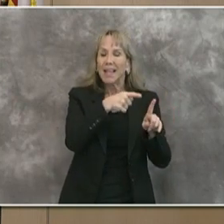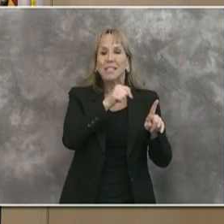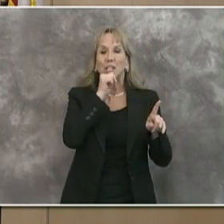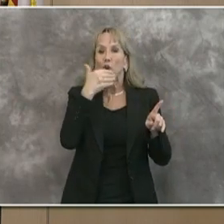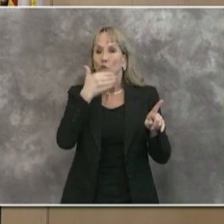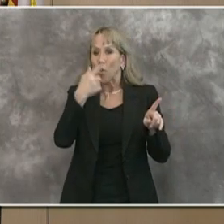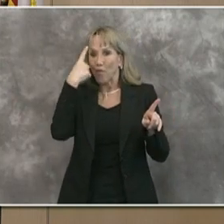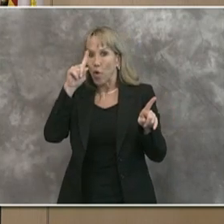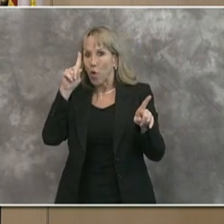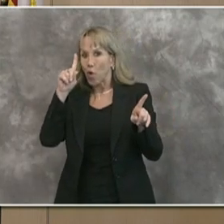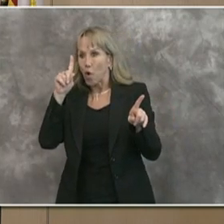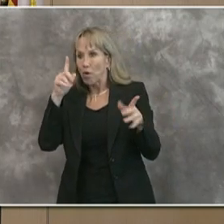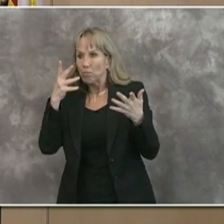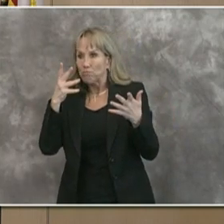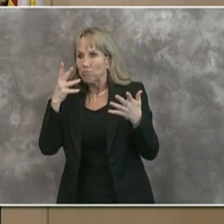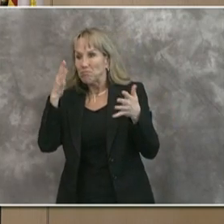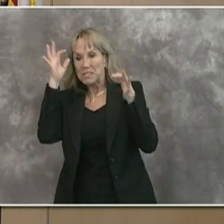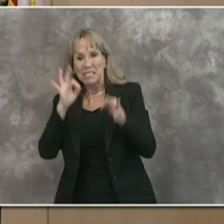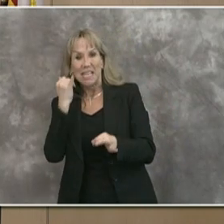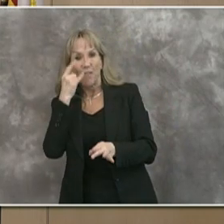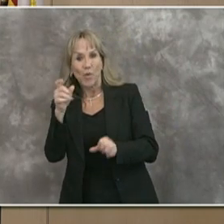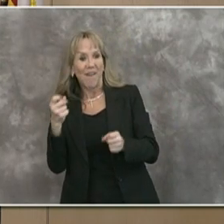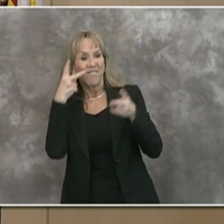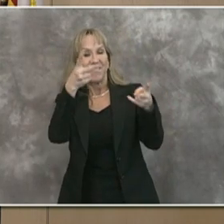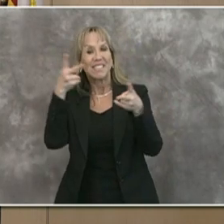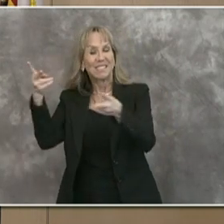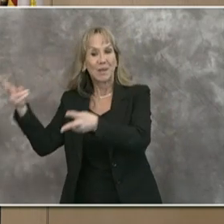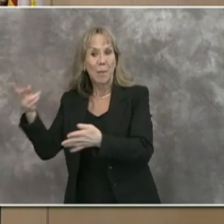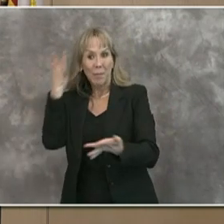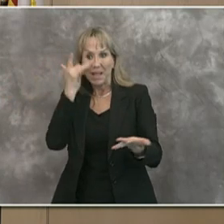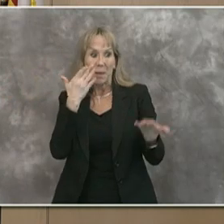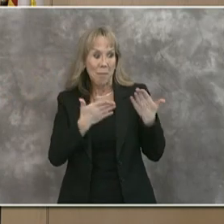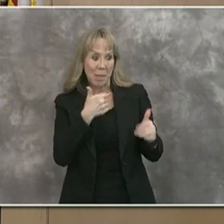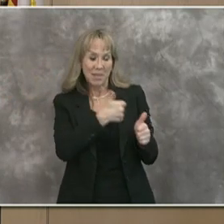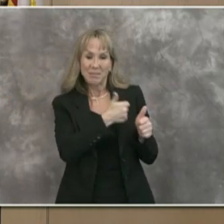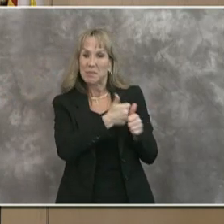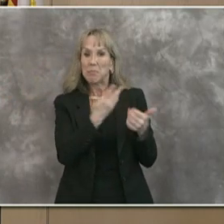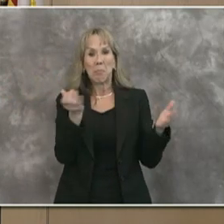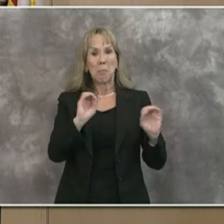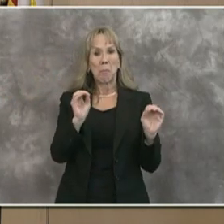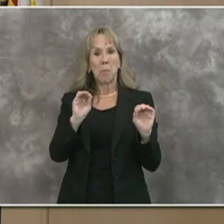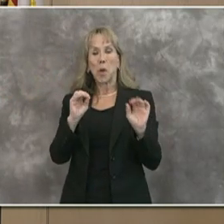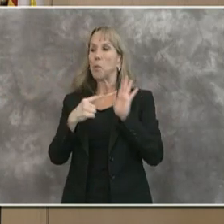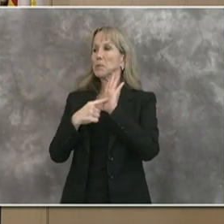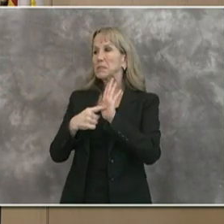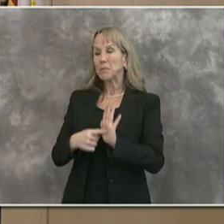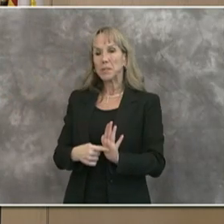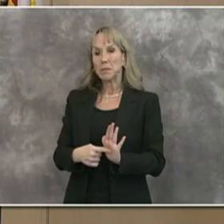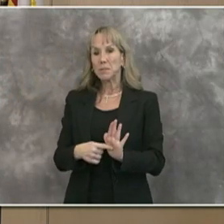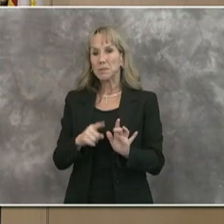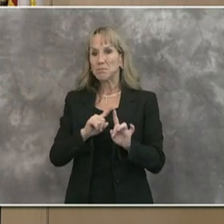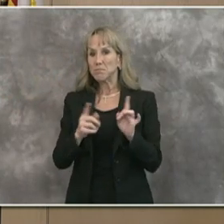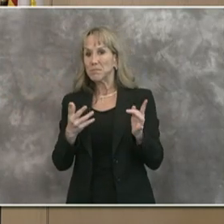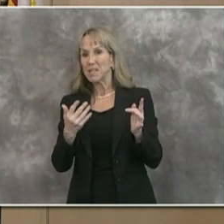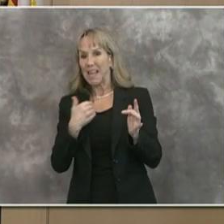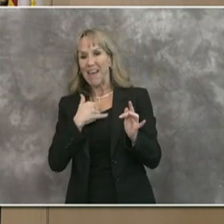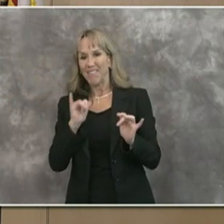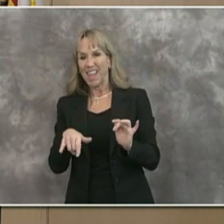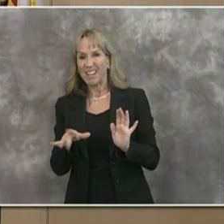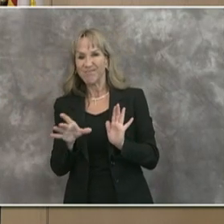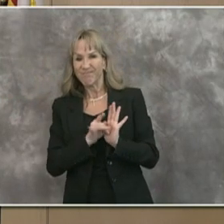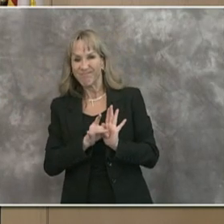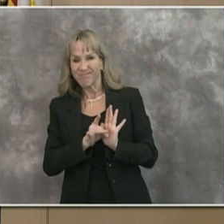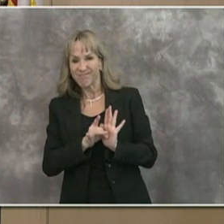not someone can visit someone else, because, as I just stated, an individual might not have symptoms but be positive. So